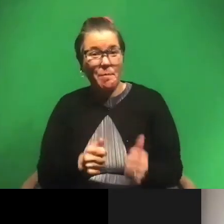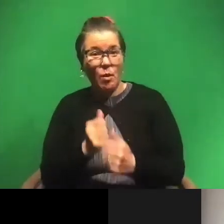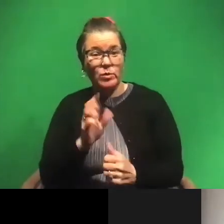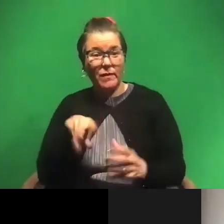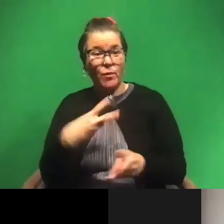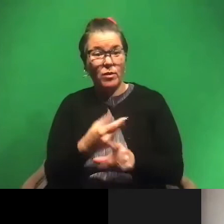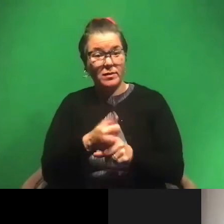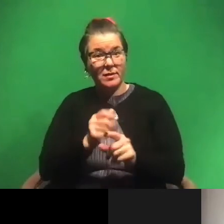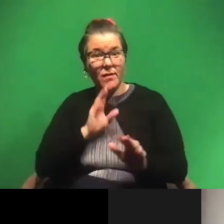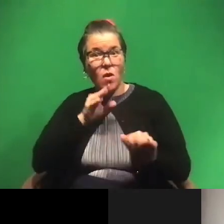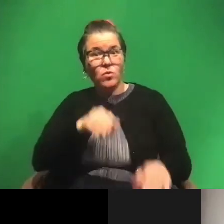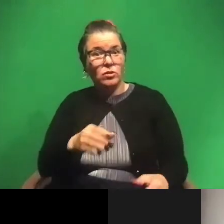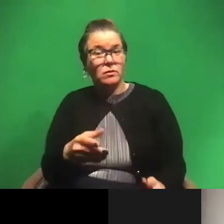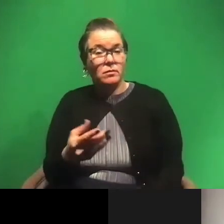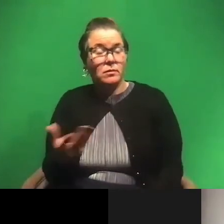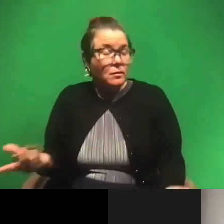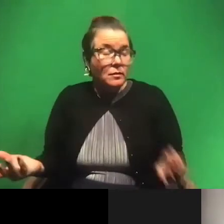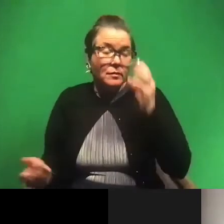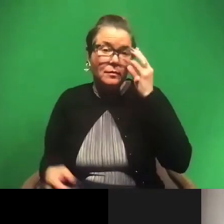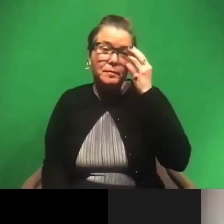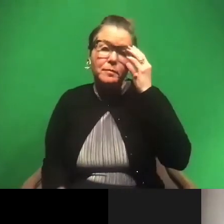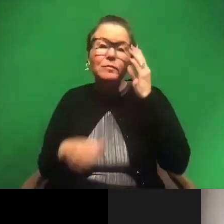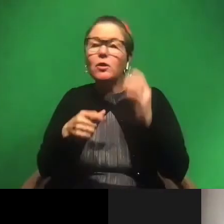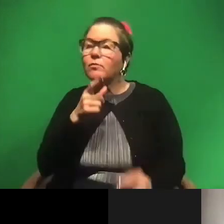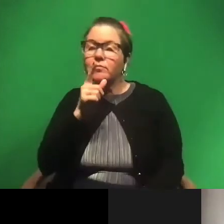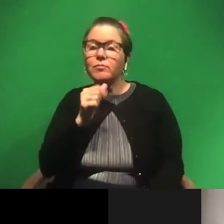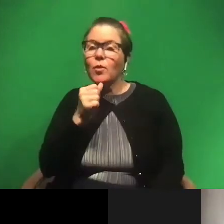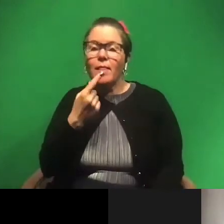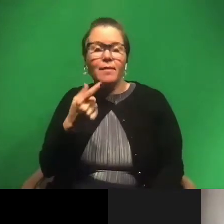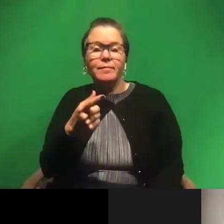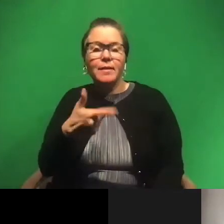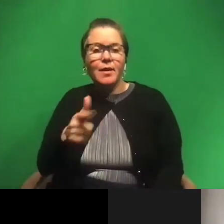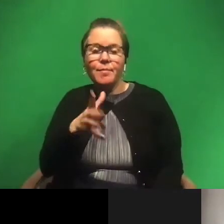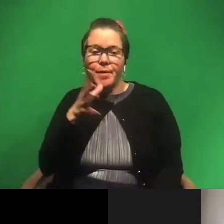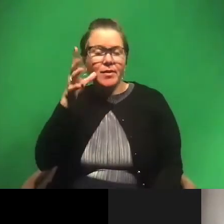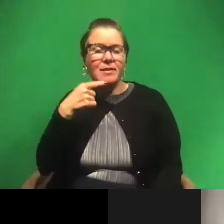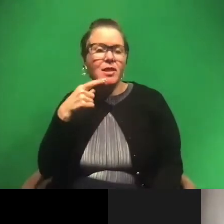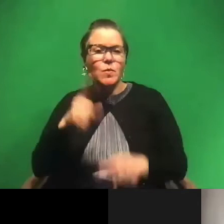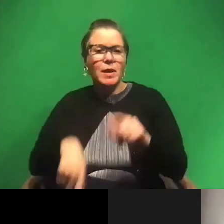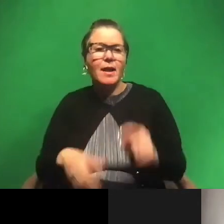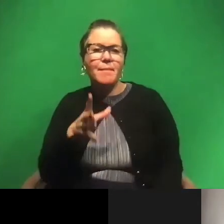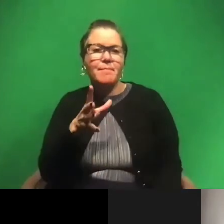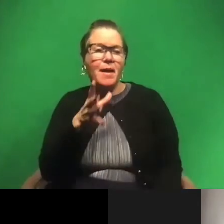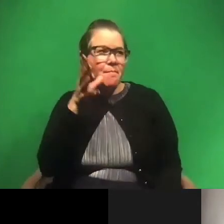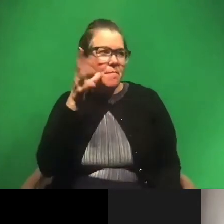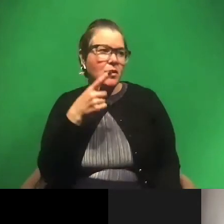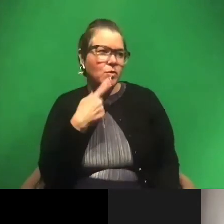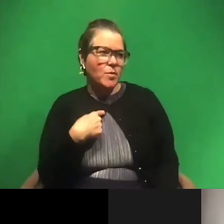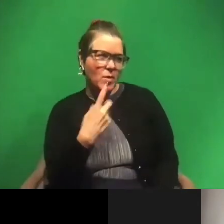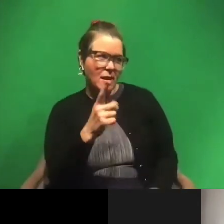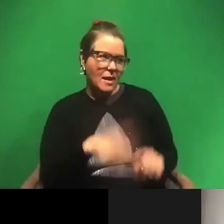like. Yeah, don't let your parents tell you you can't do it. You can do it. My parents told me I couldn't do it, and I did it. So